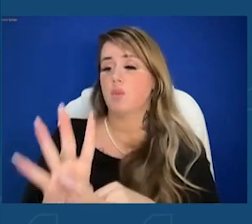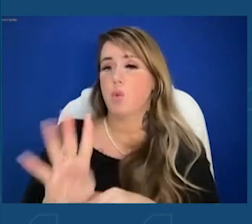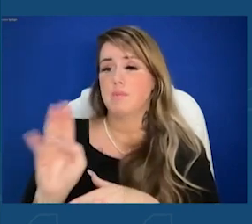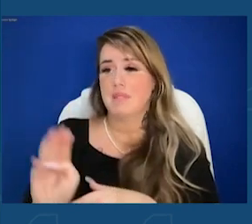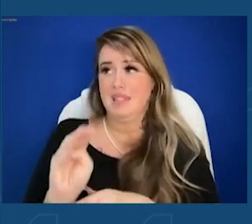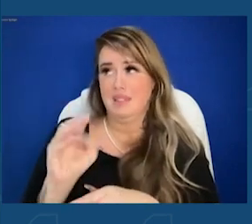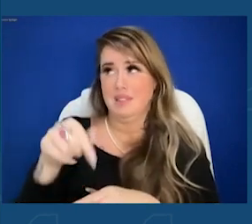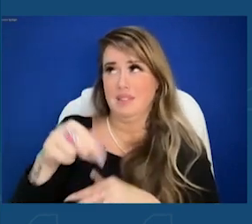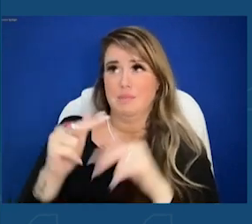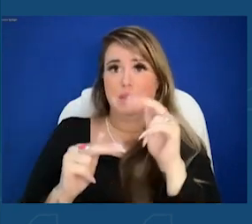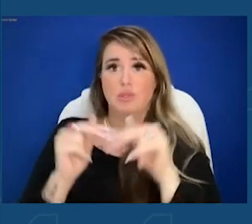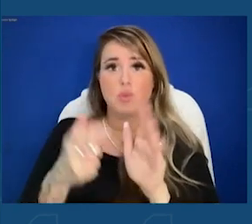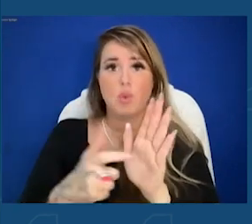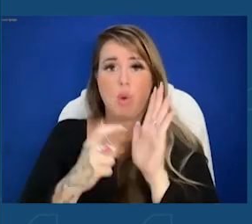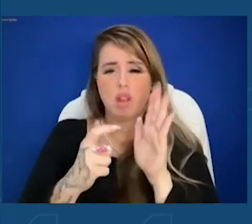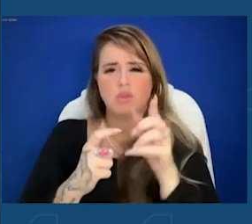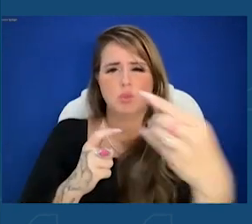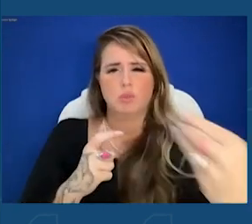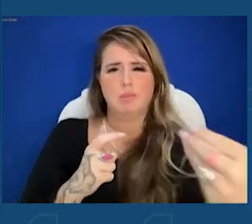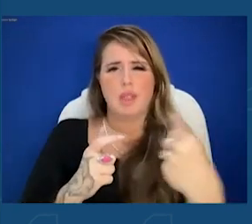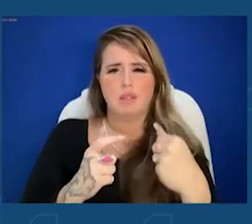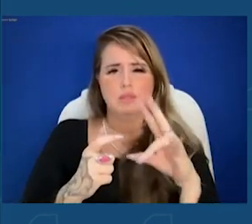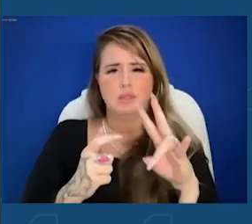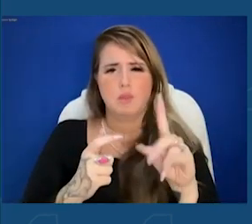very much.